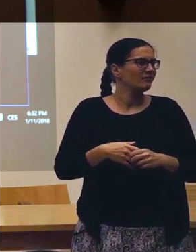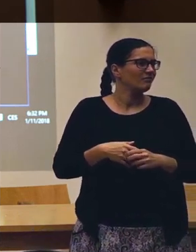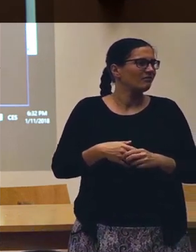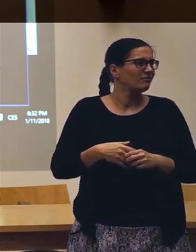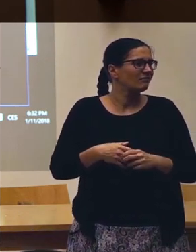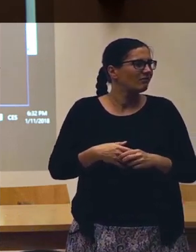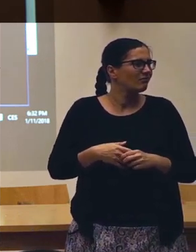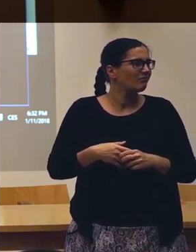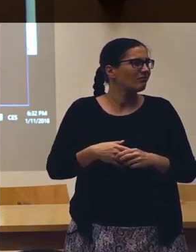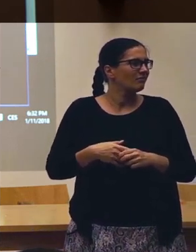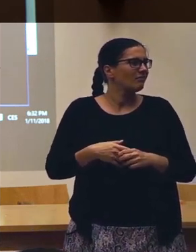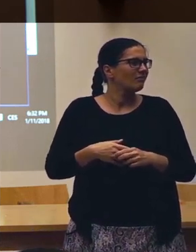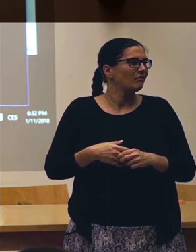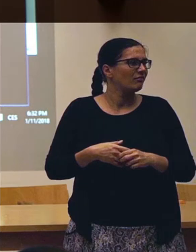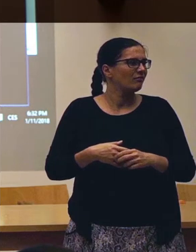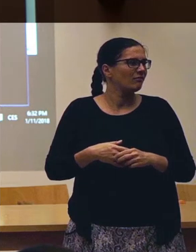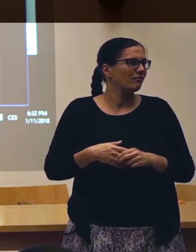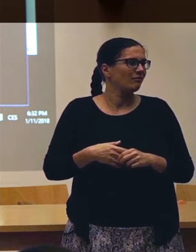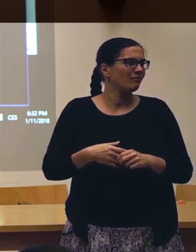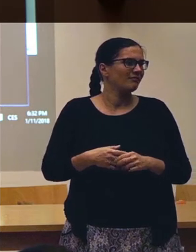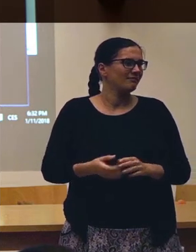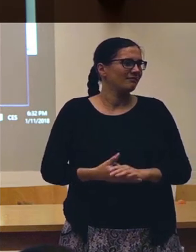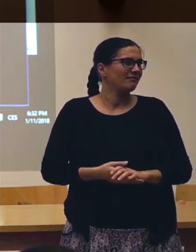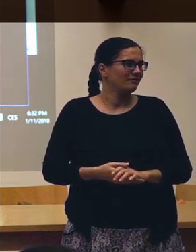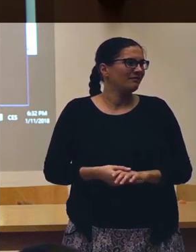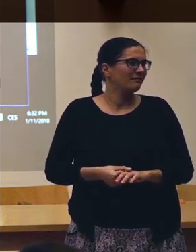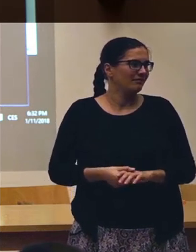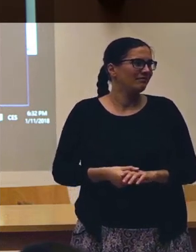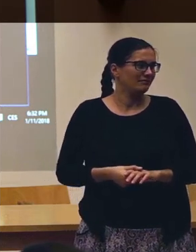So we started to talk. And